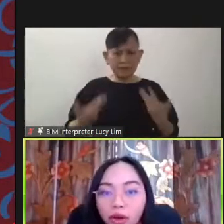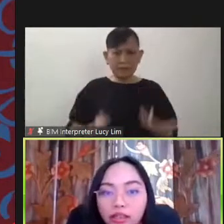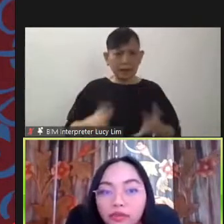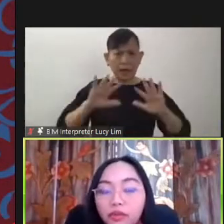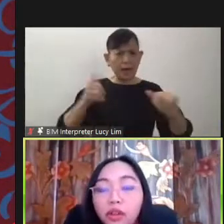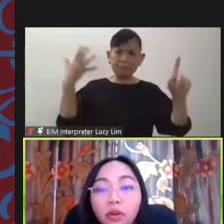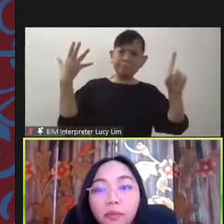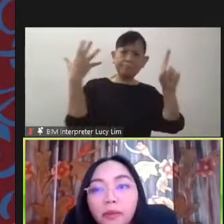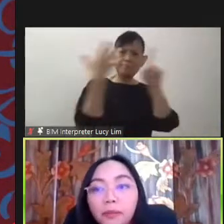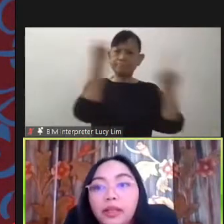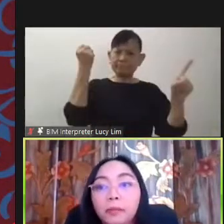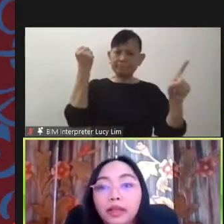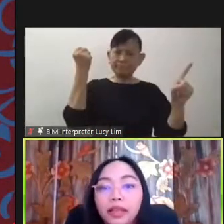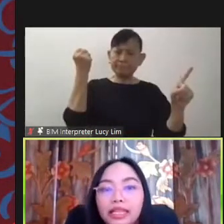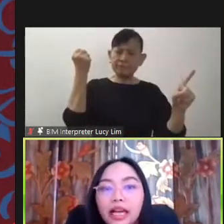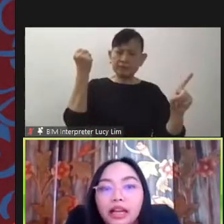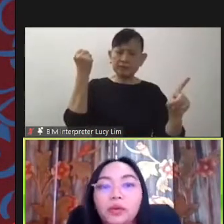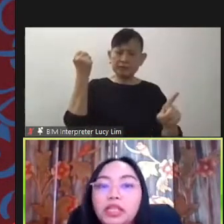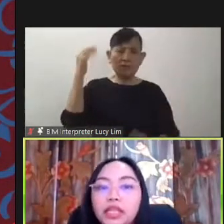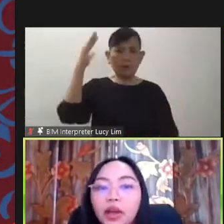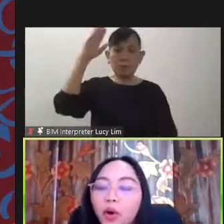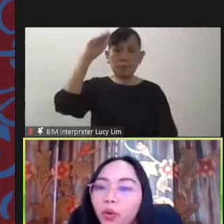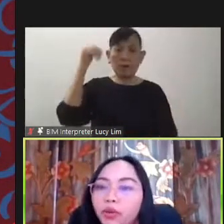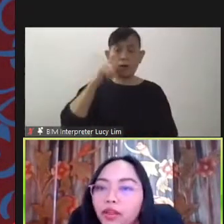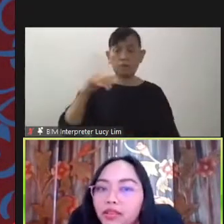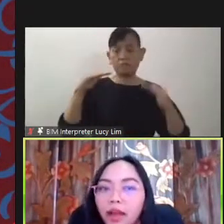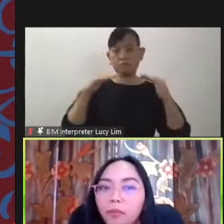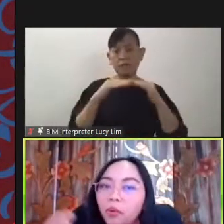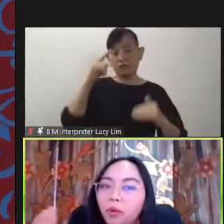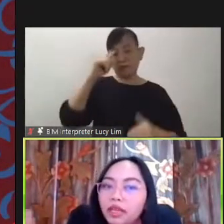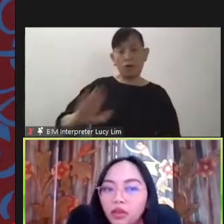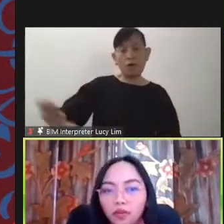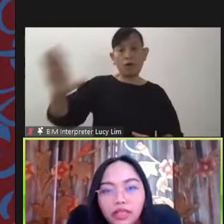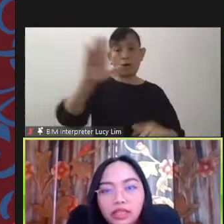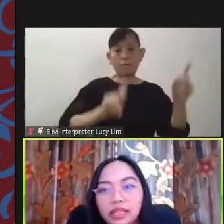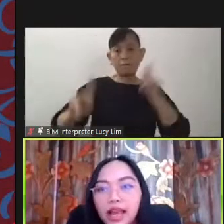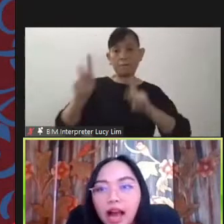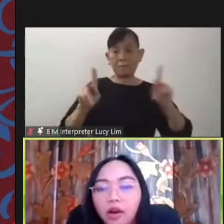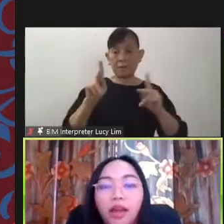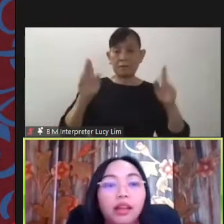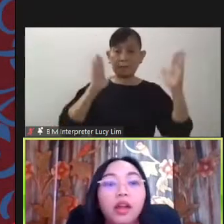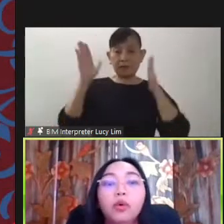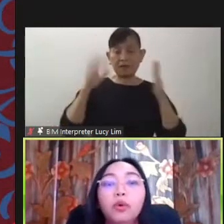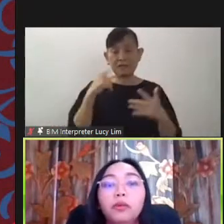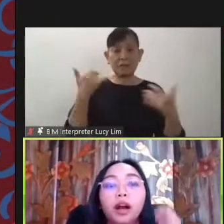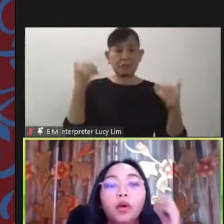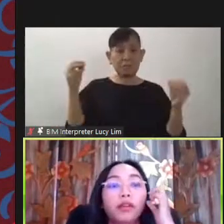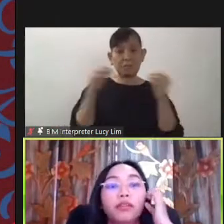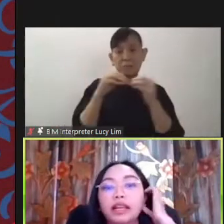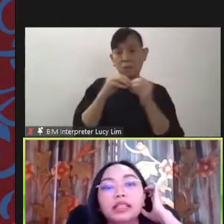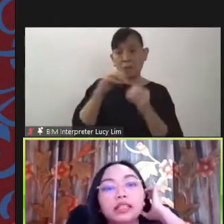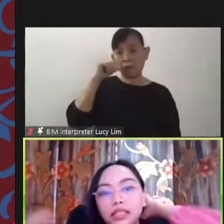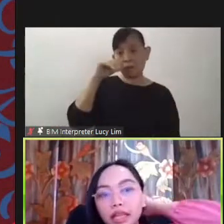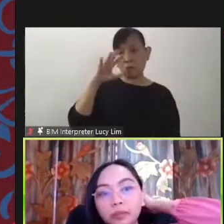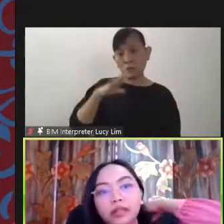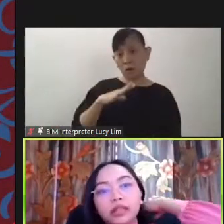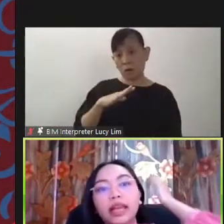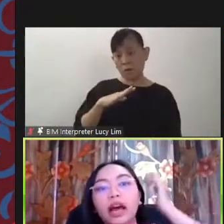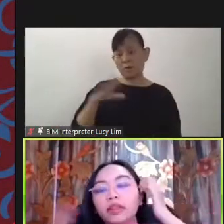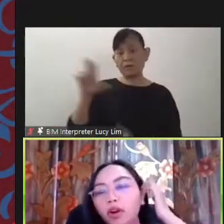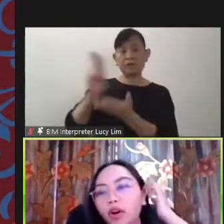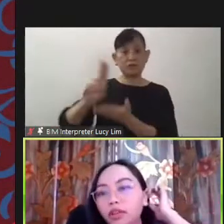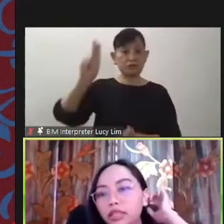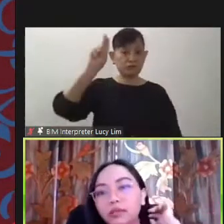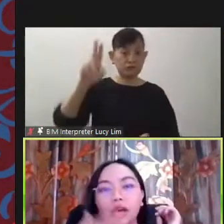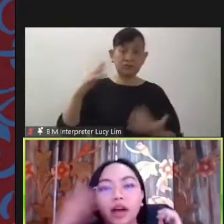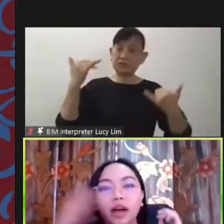gender equality? For a lot of people in Malaysia, they would say, oh, there's like more women in university now, and women are quite financially stable. They